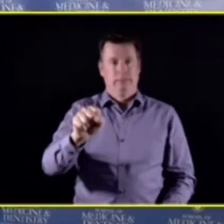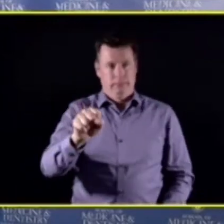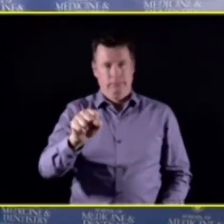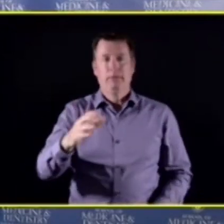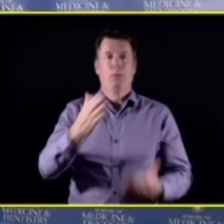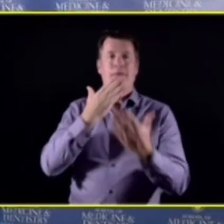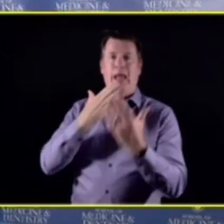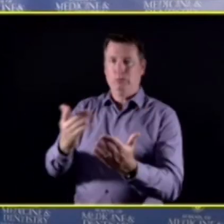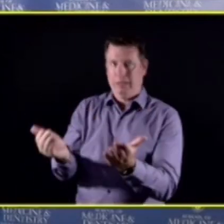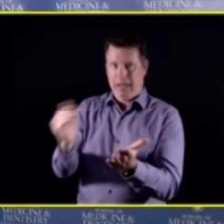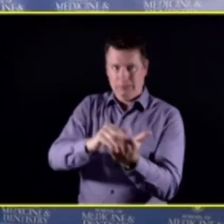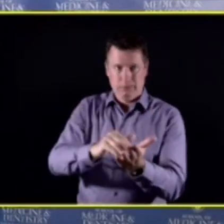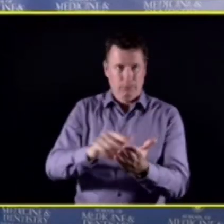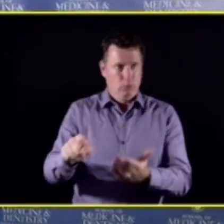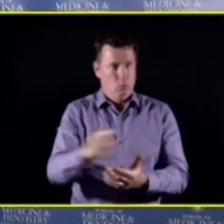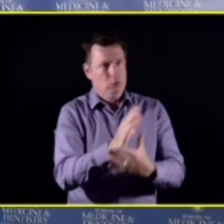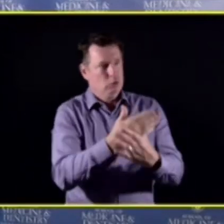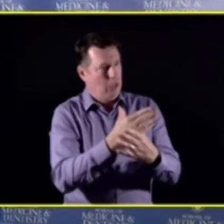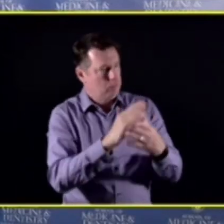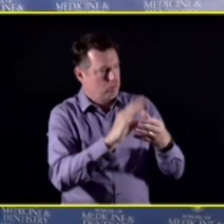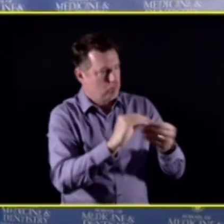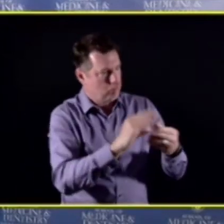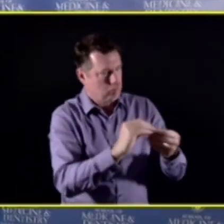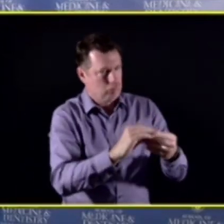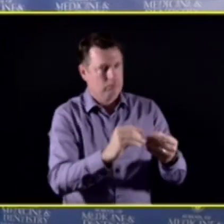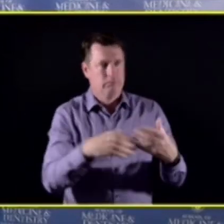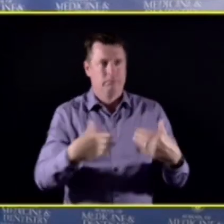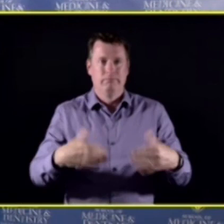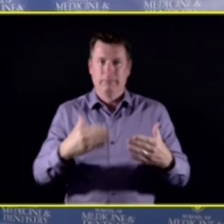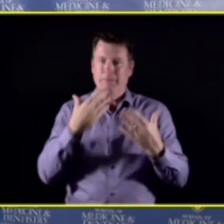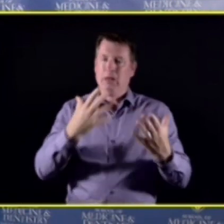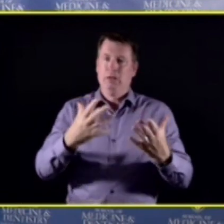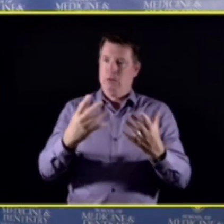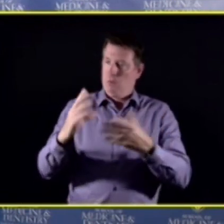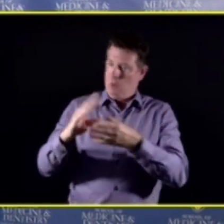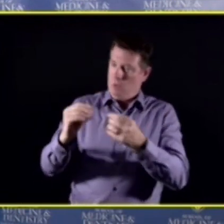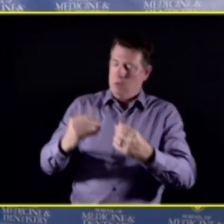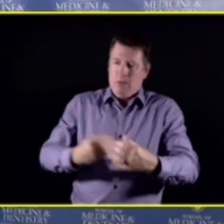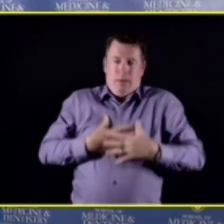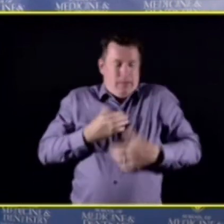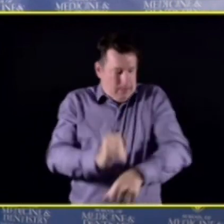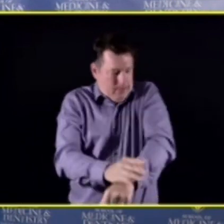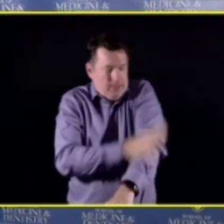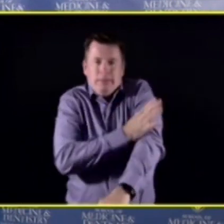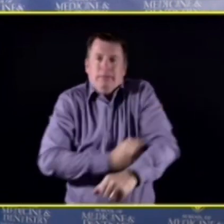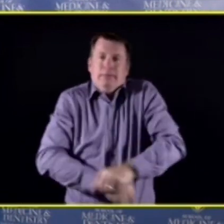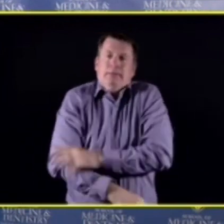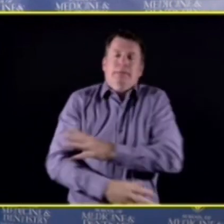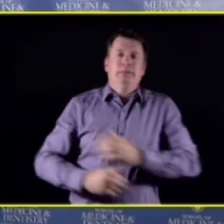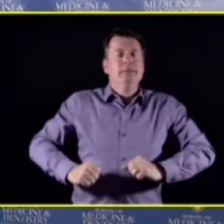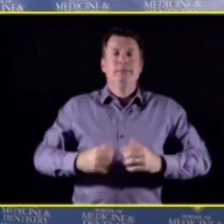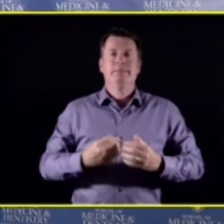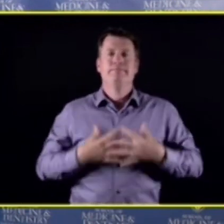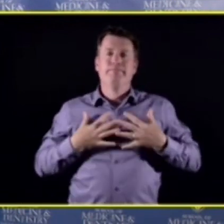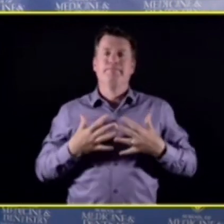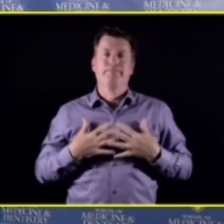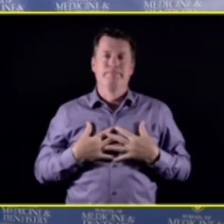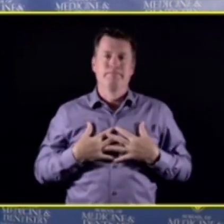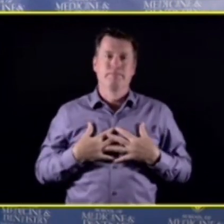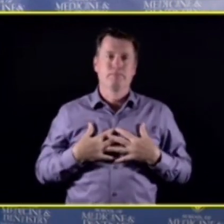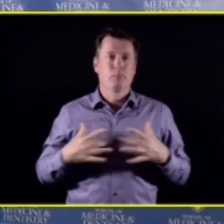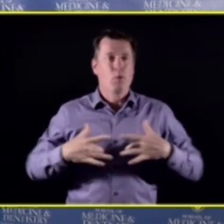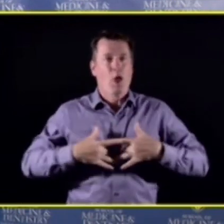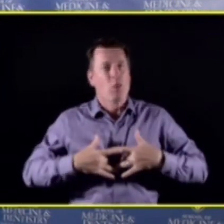success stories. So we thank you for taking the time and sharing so bravely your care journey. That was Mr. William Barish, who was an inpatient at Strong